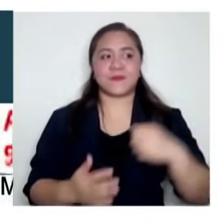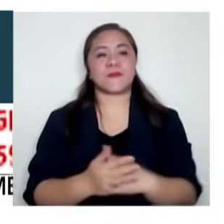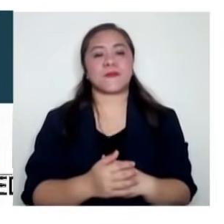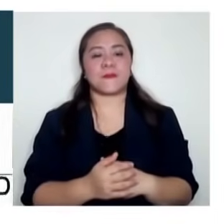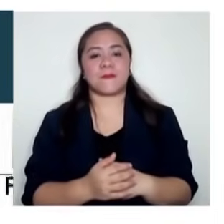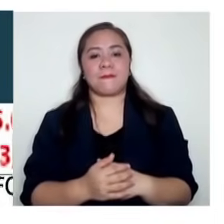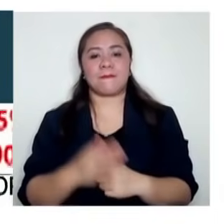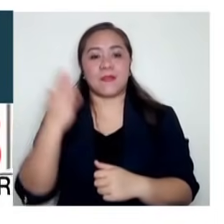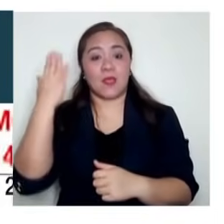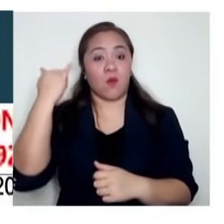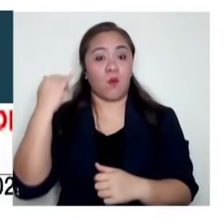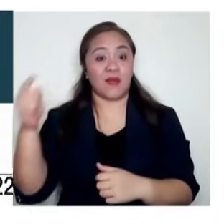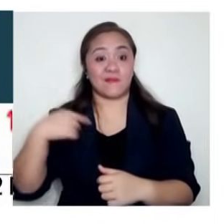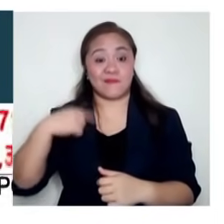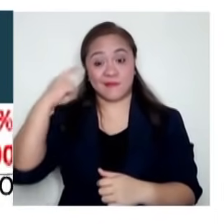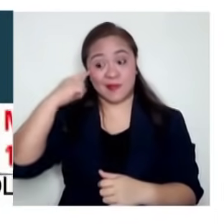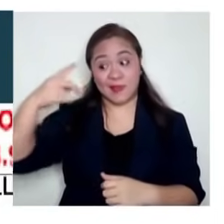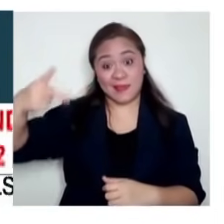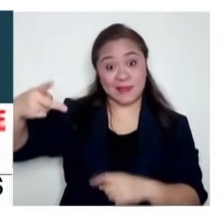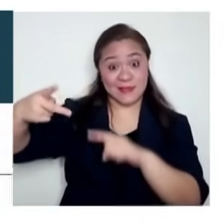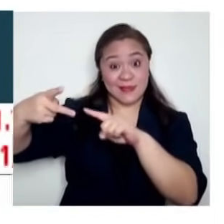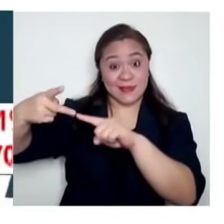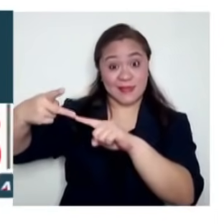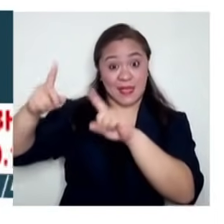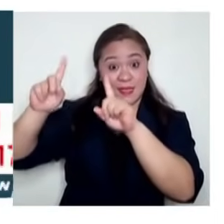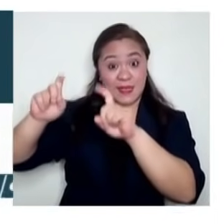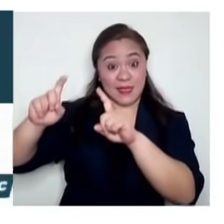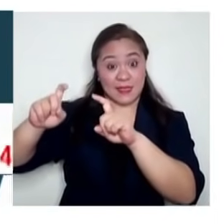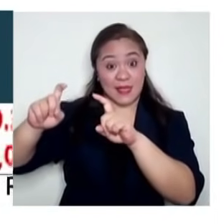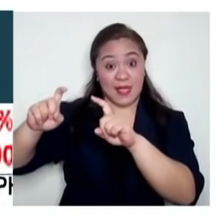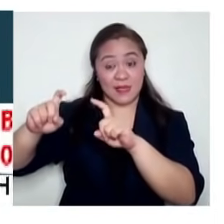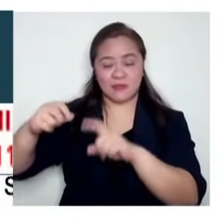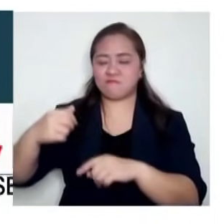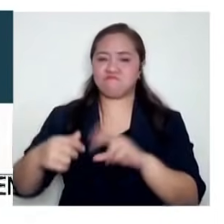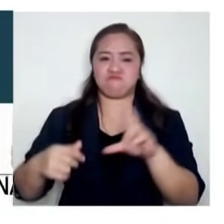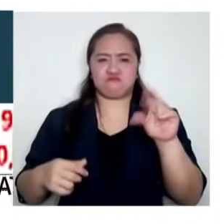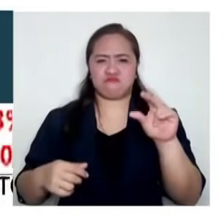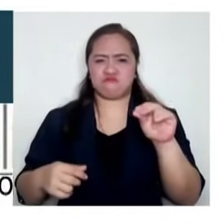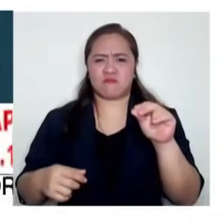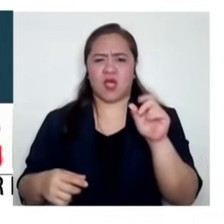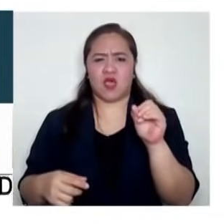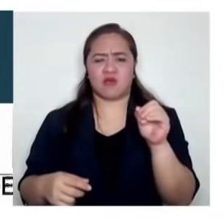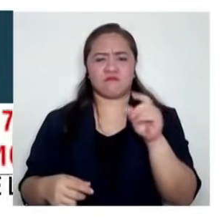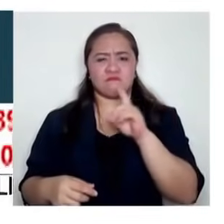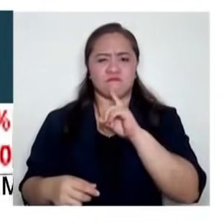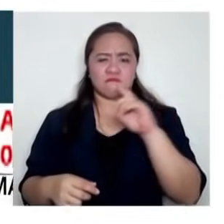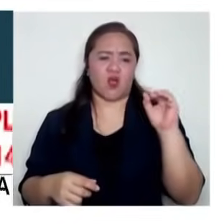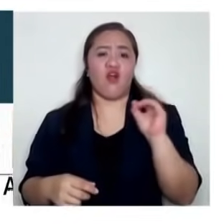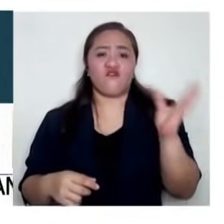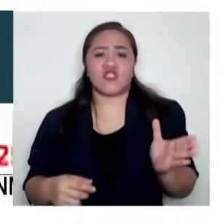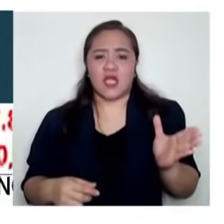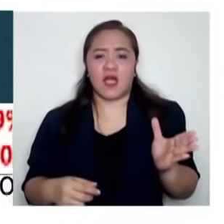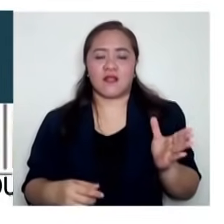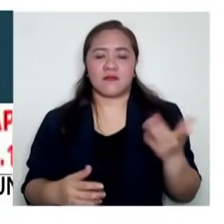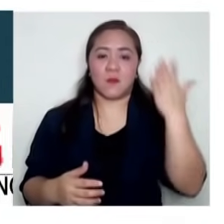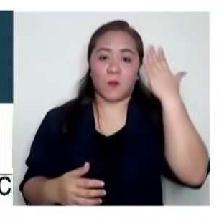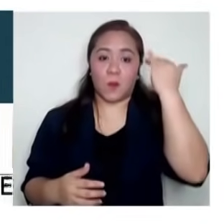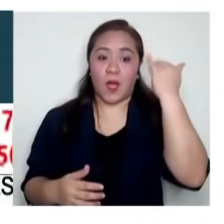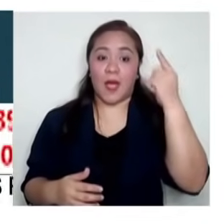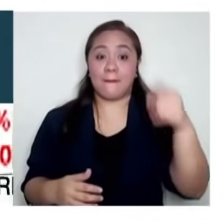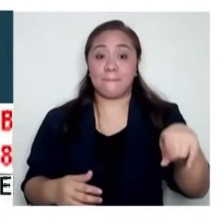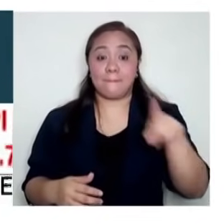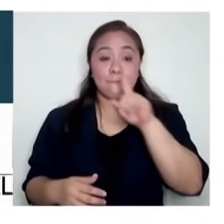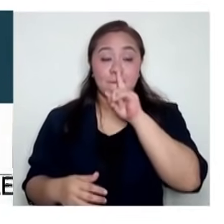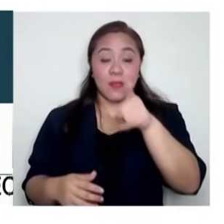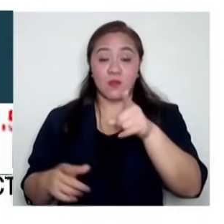the second test as something official because as I've said, our general guideline or our protocol would be no repeat